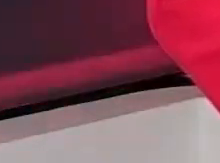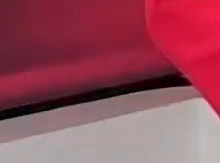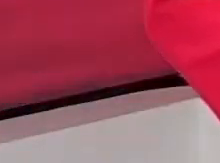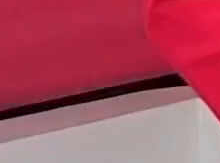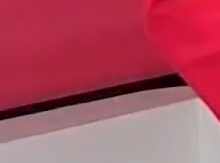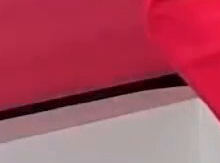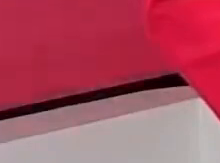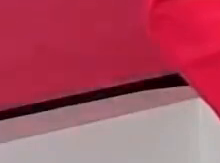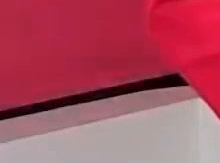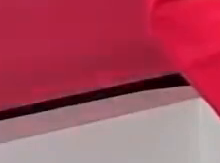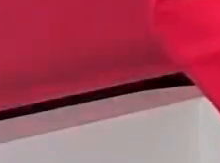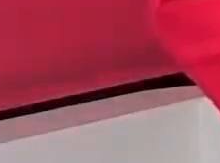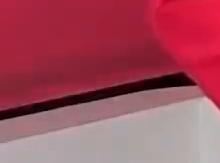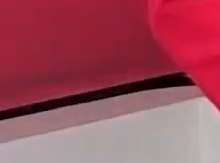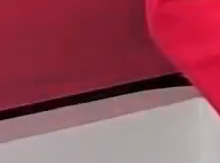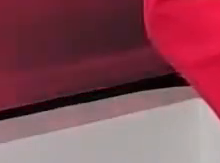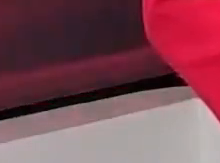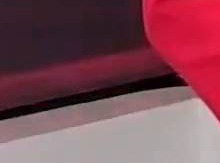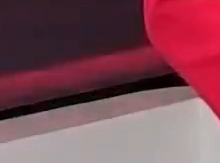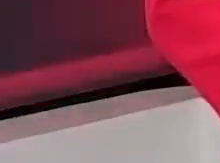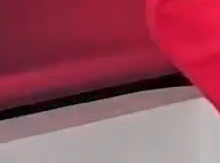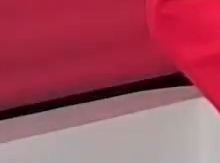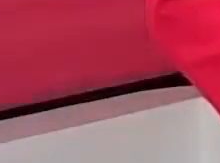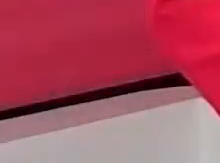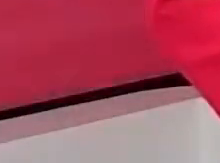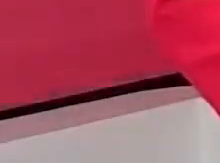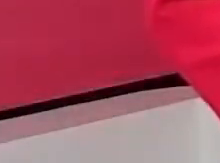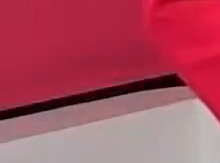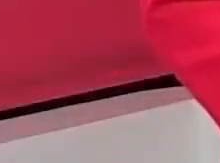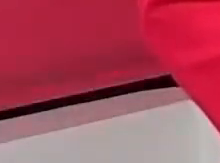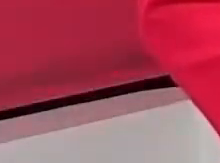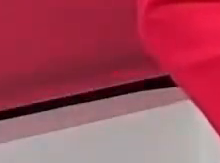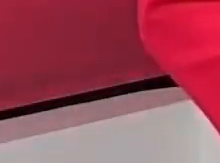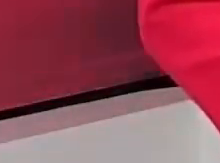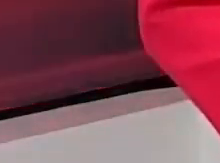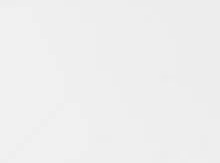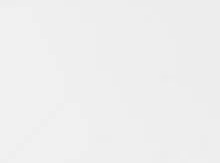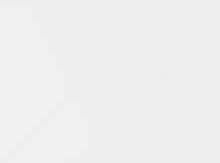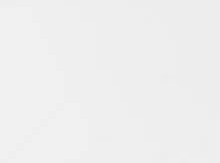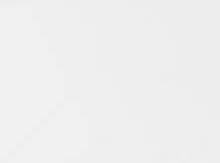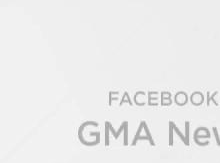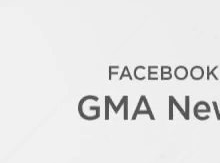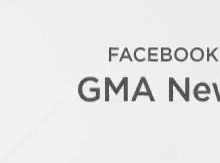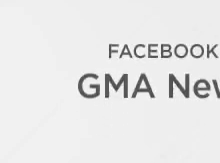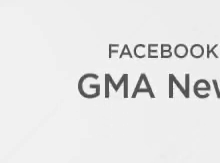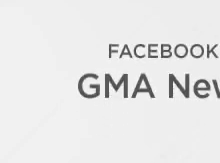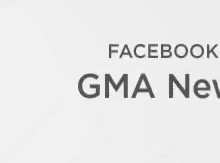samahan nyo kami sa GMA Pinoy TV at sa www.gmanews.tv.